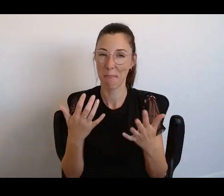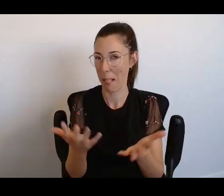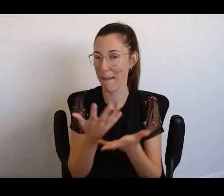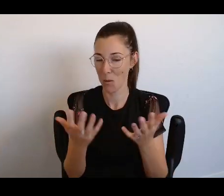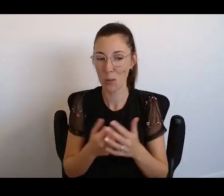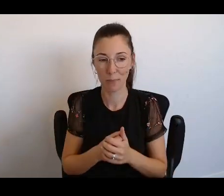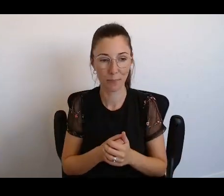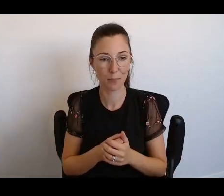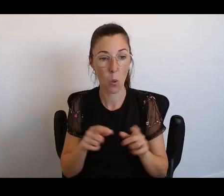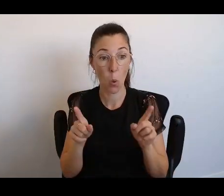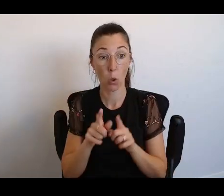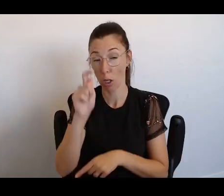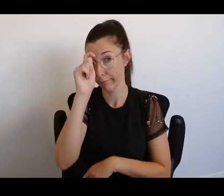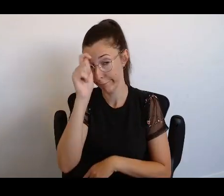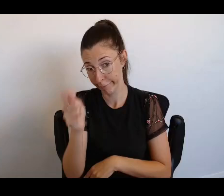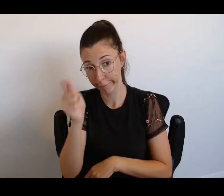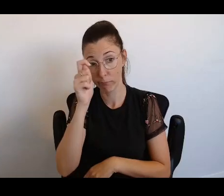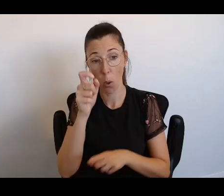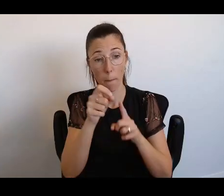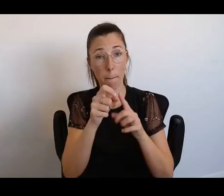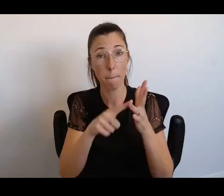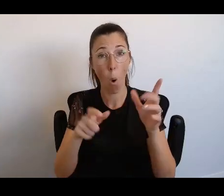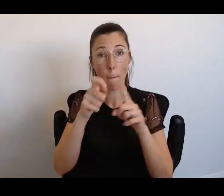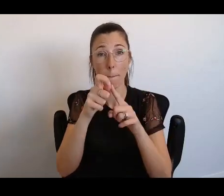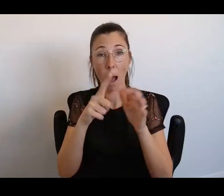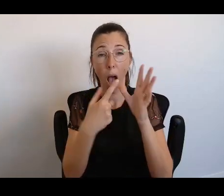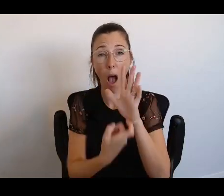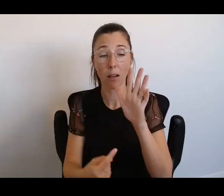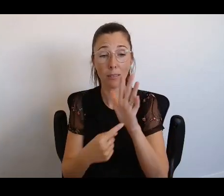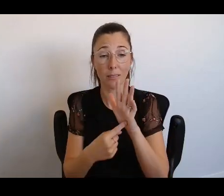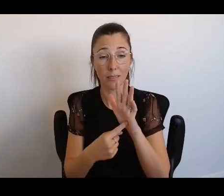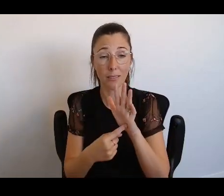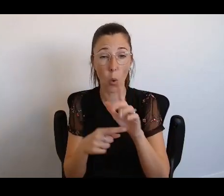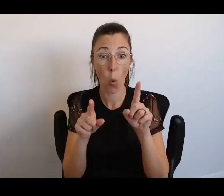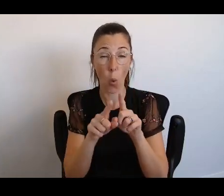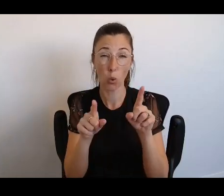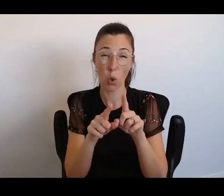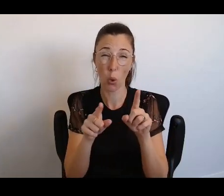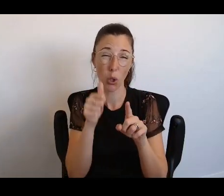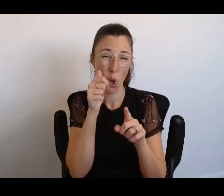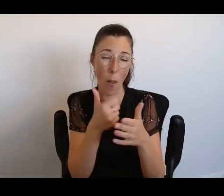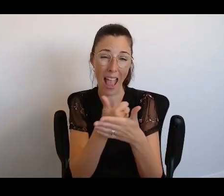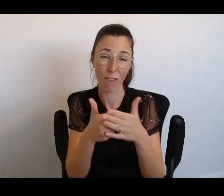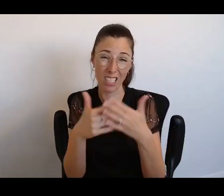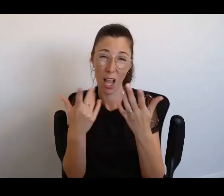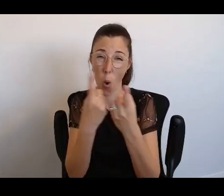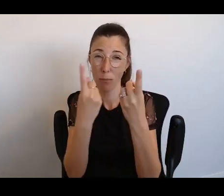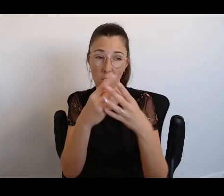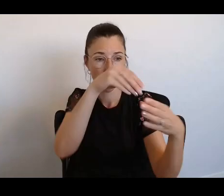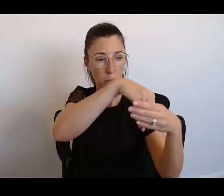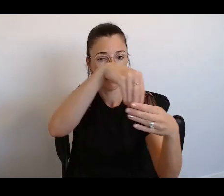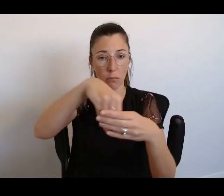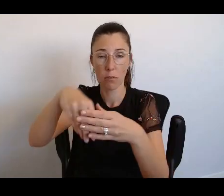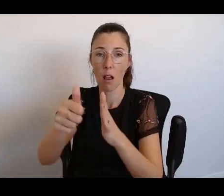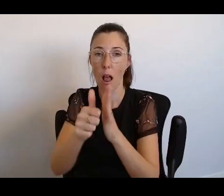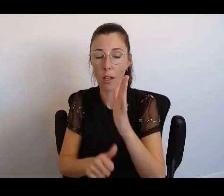nod to pop art and the precedence of everyday objects within art. As a child,